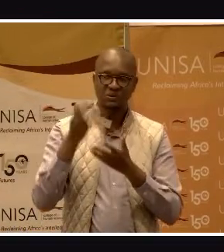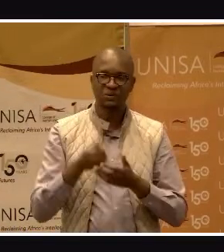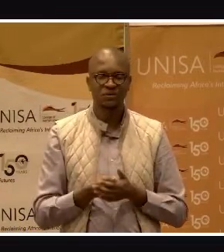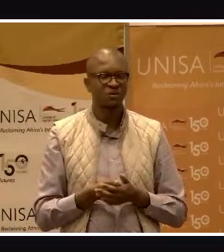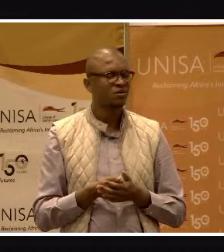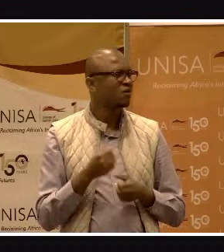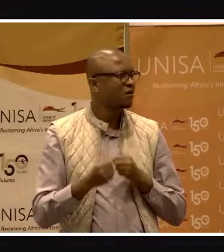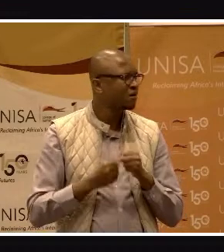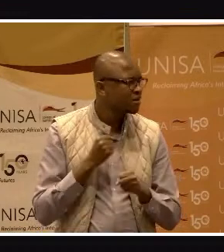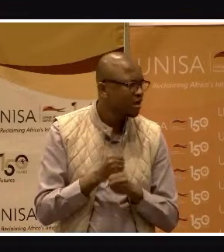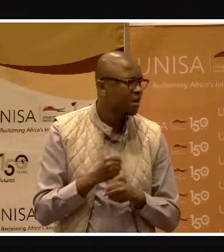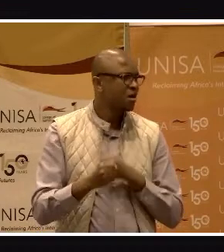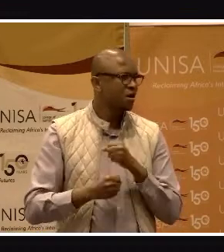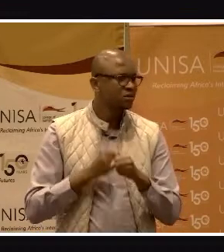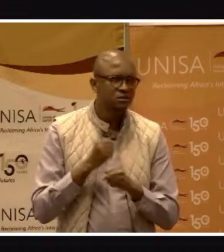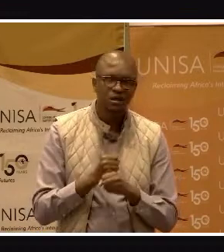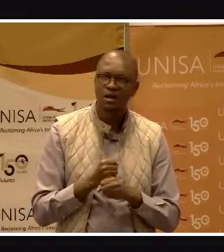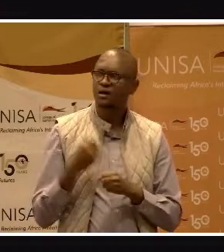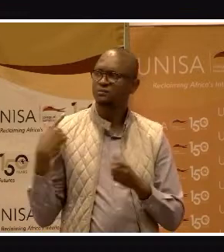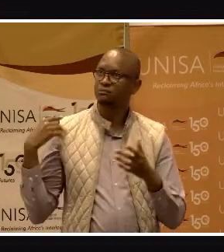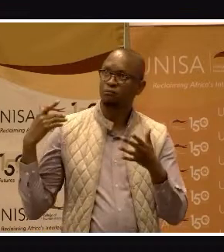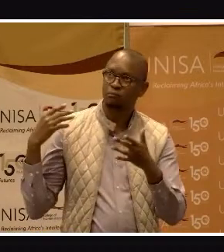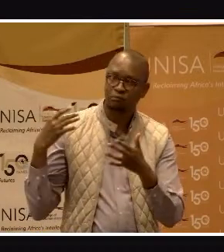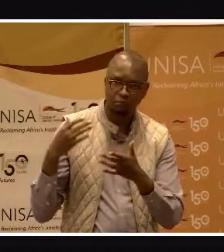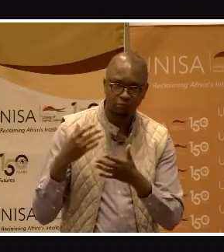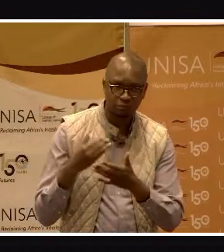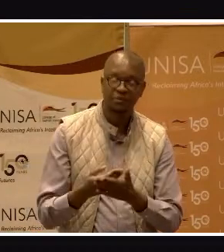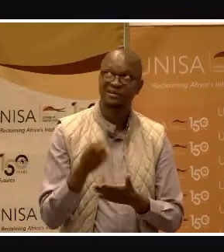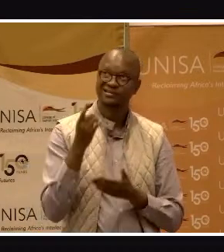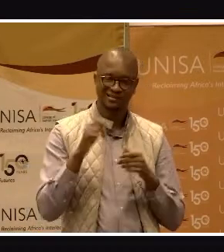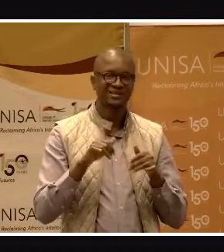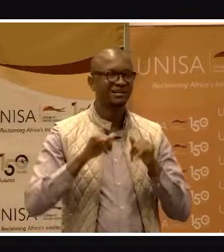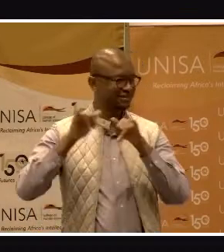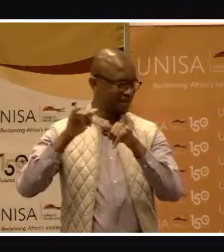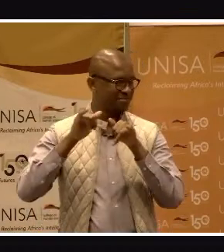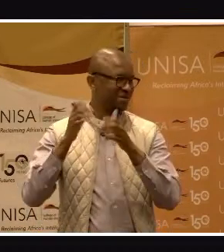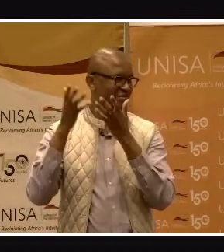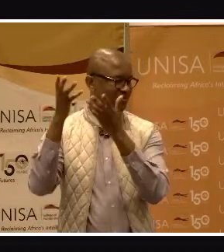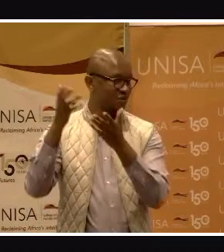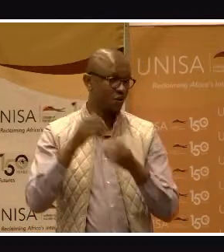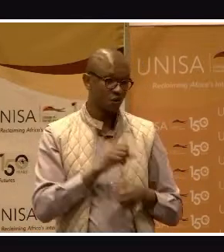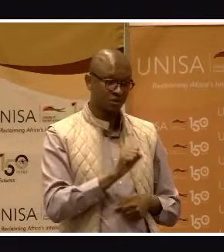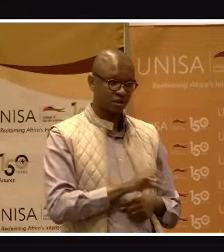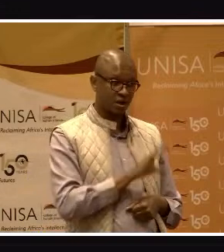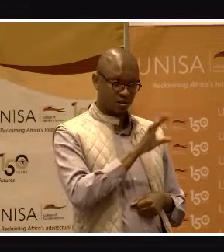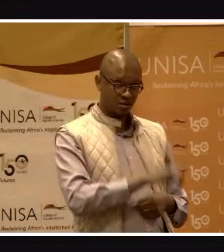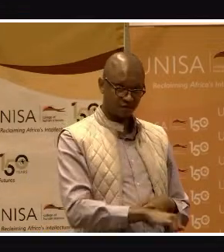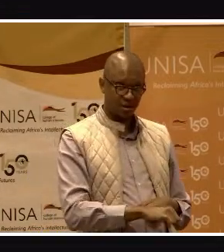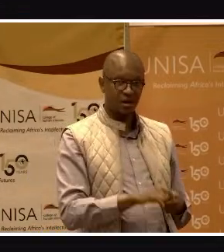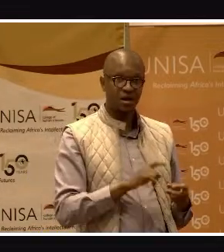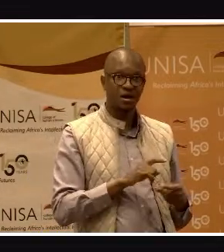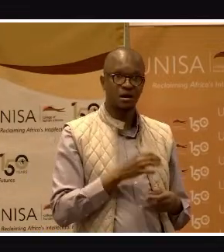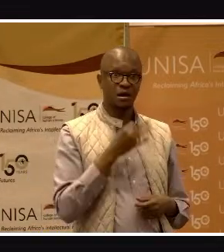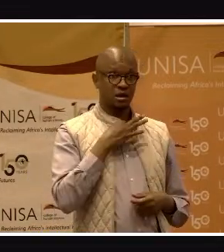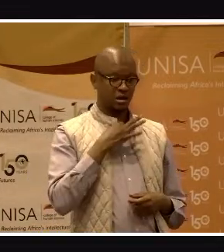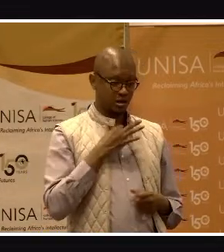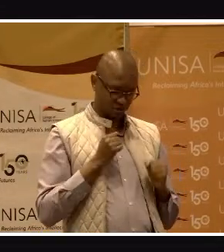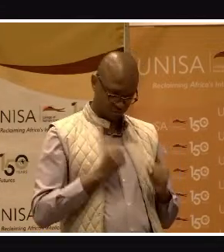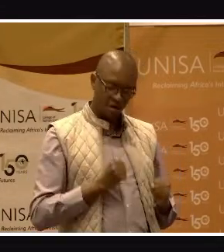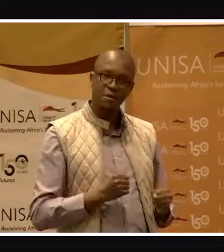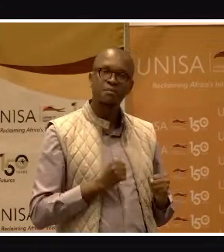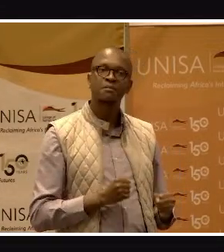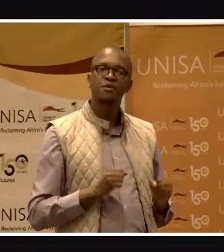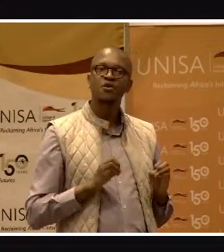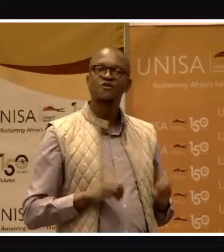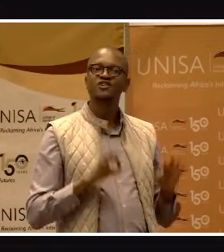after colonization, which is not supposed to be. In South Africa, for instance, English and Afrikaans dominate as